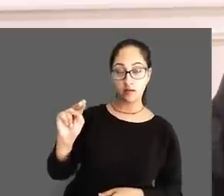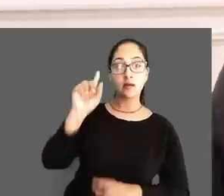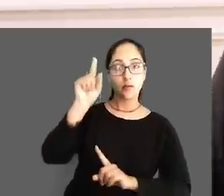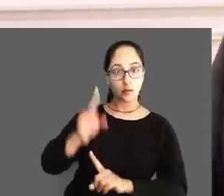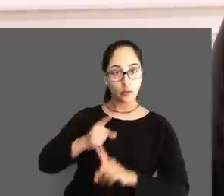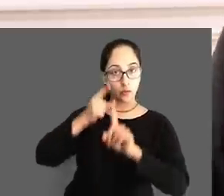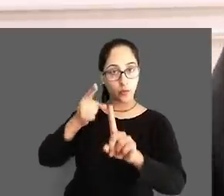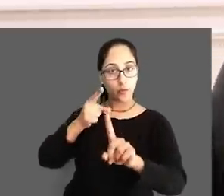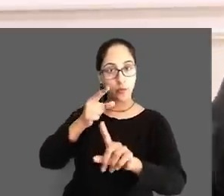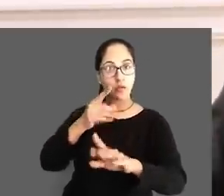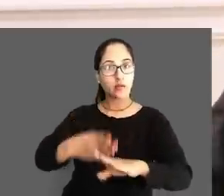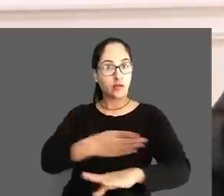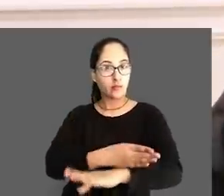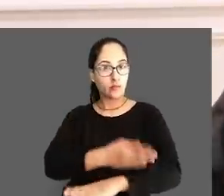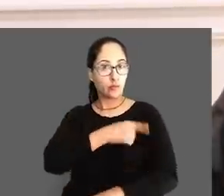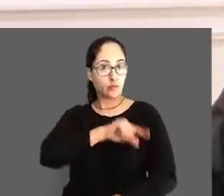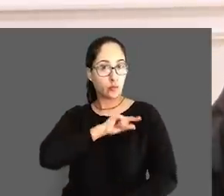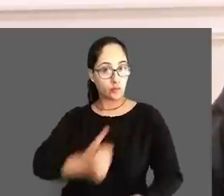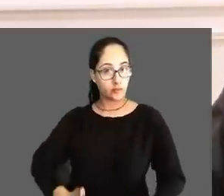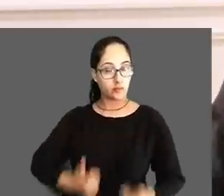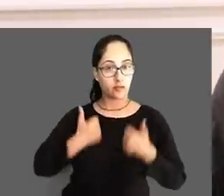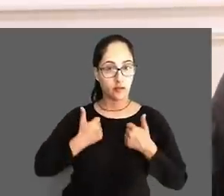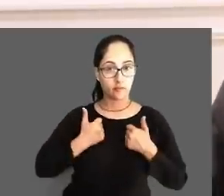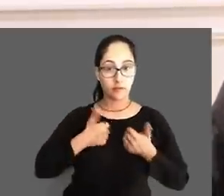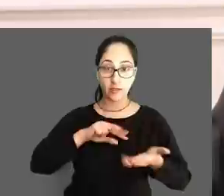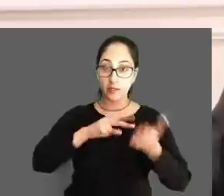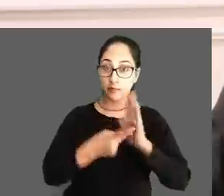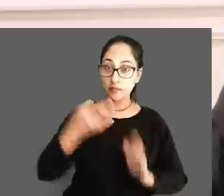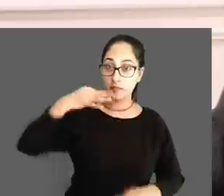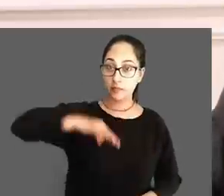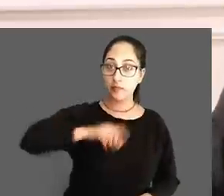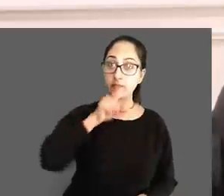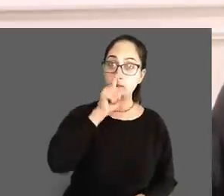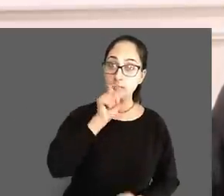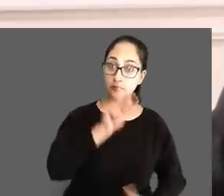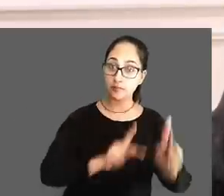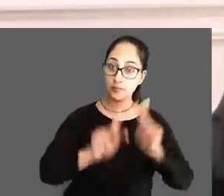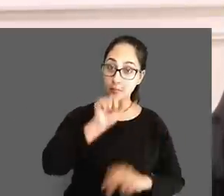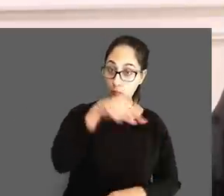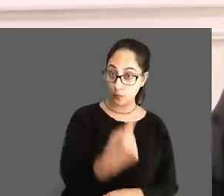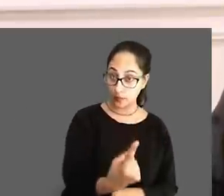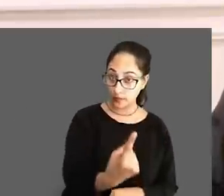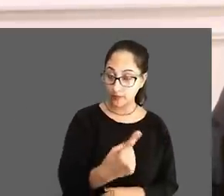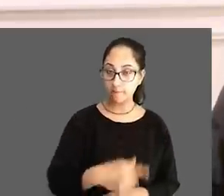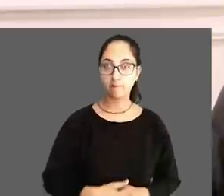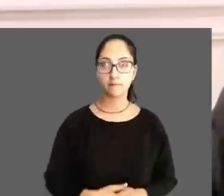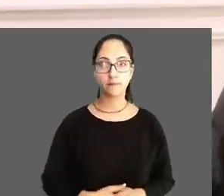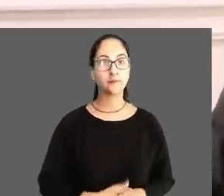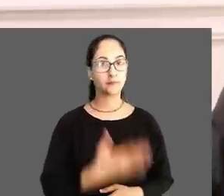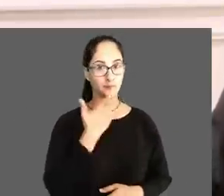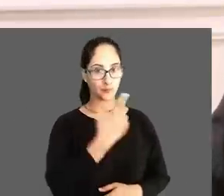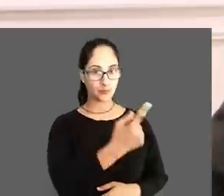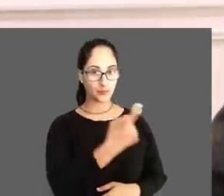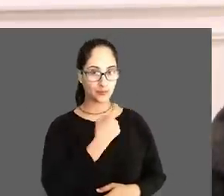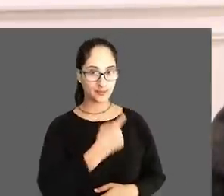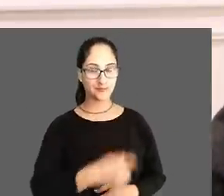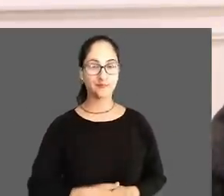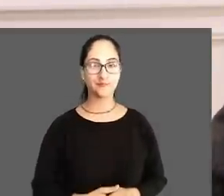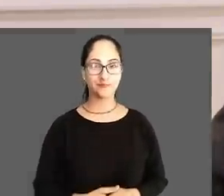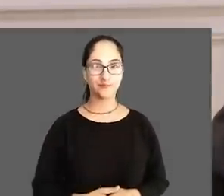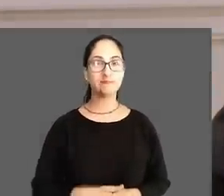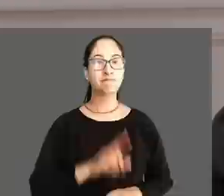Good question. For this, once again, let's hear what Maulana Haziram has to say about the AKDN.